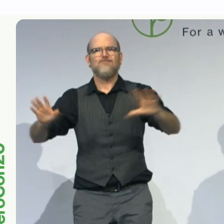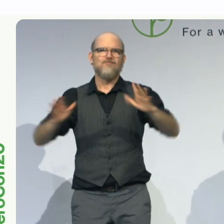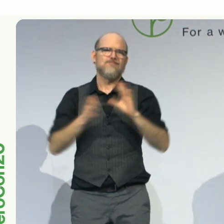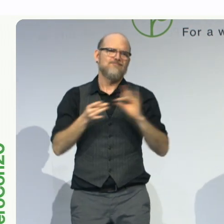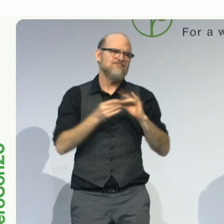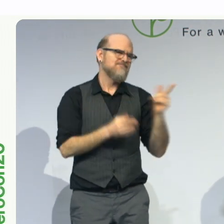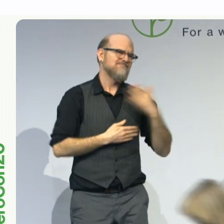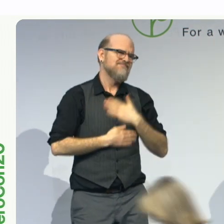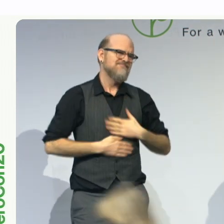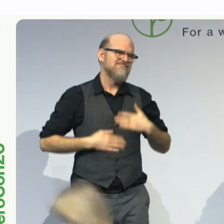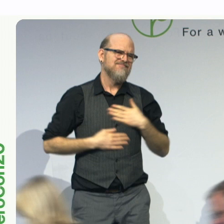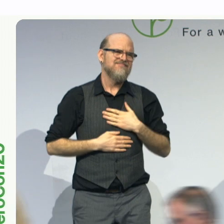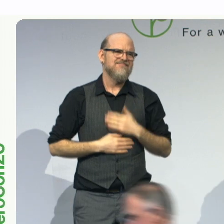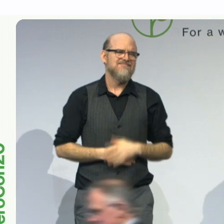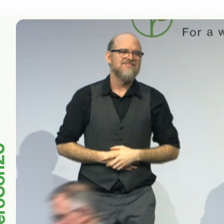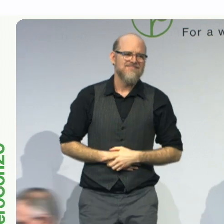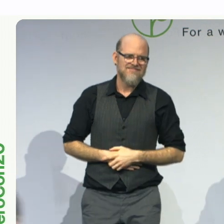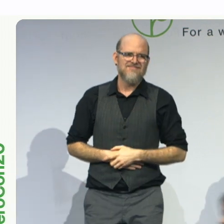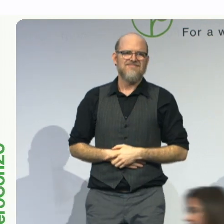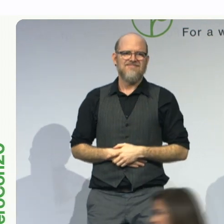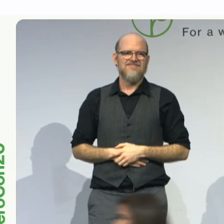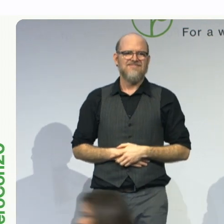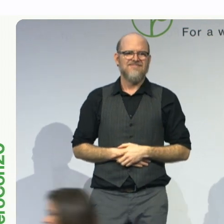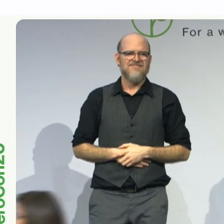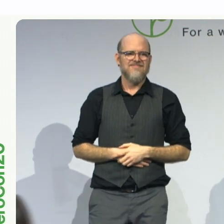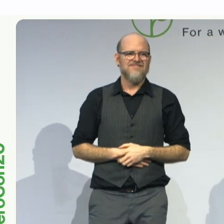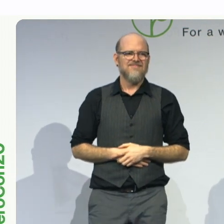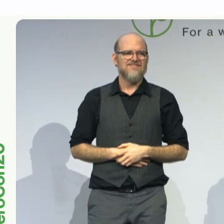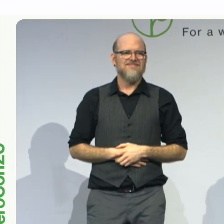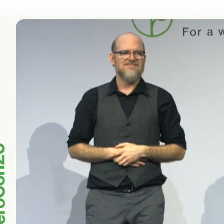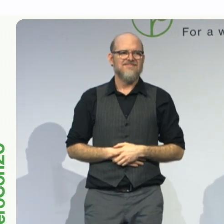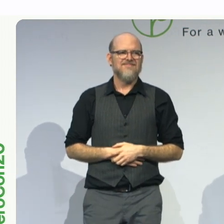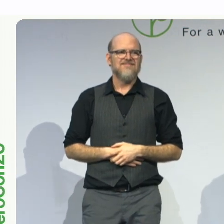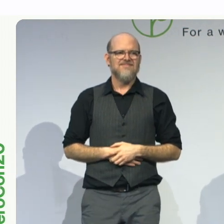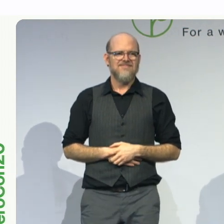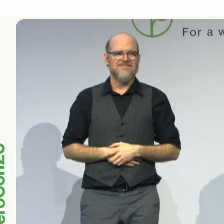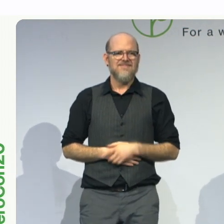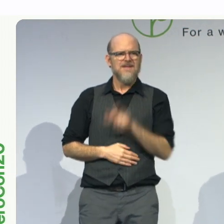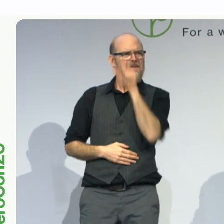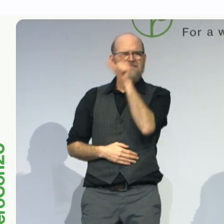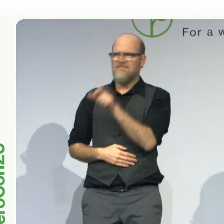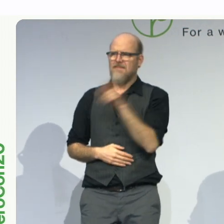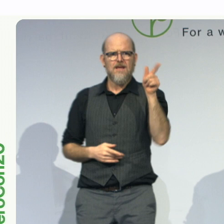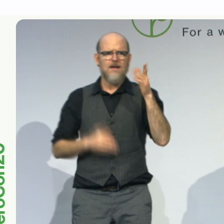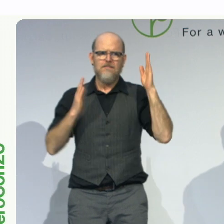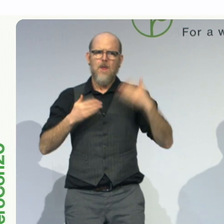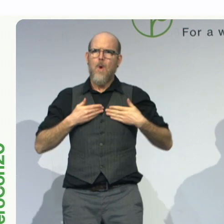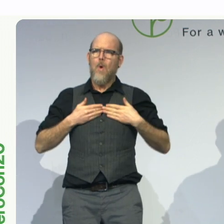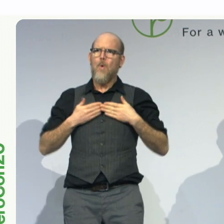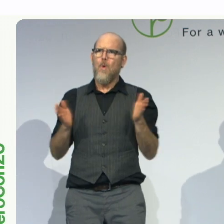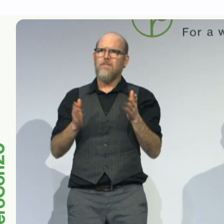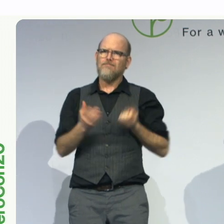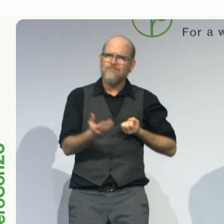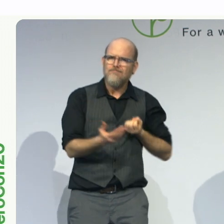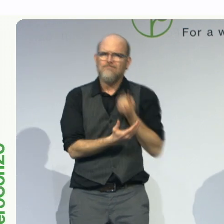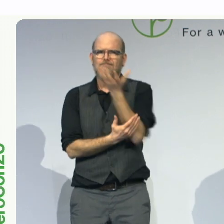breathe. There's nothing better than people telling honest stories, I think. We're in for the very